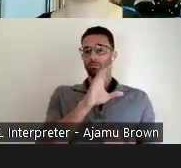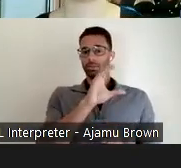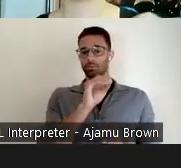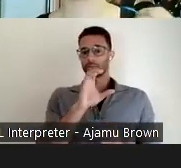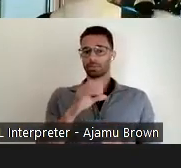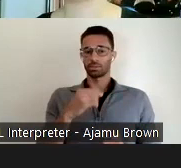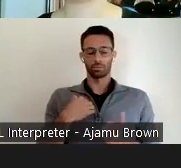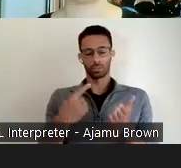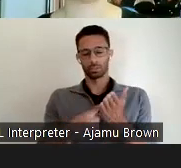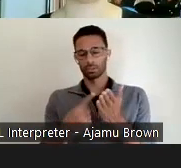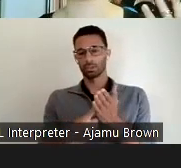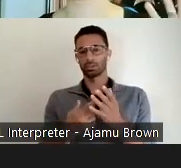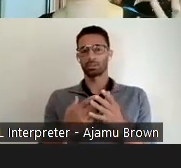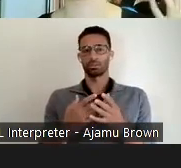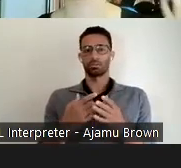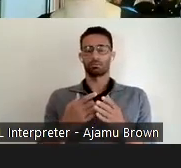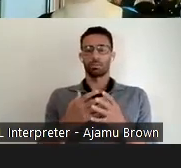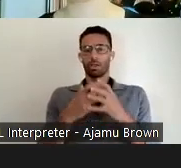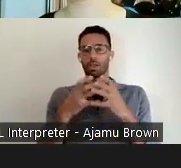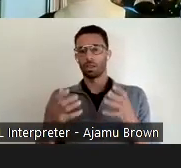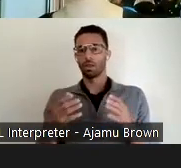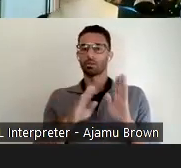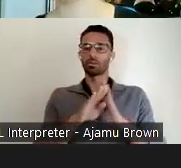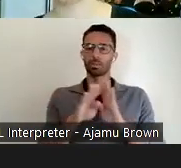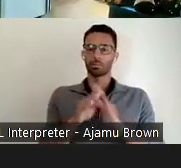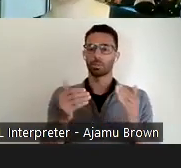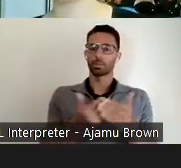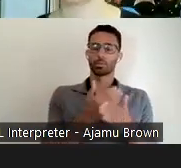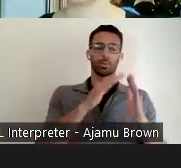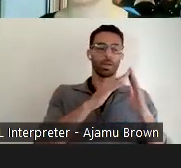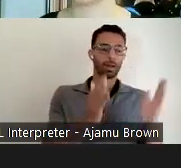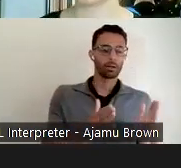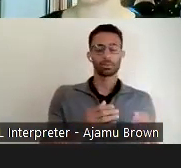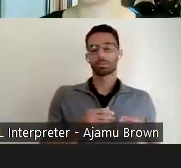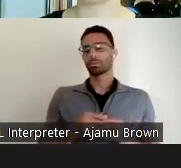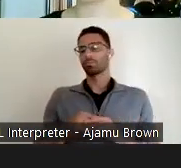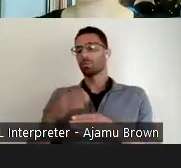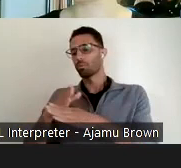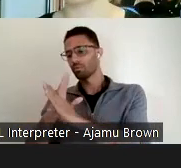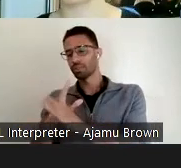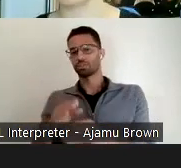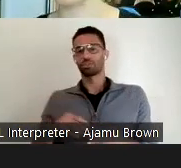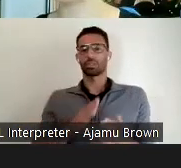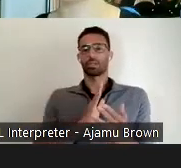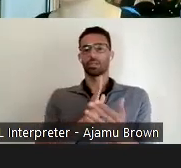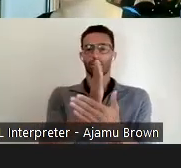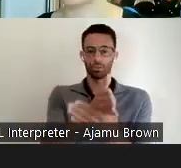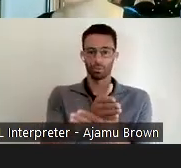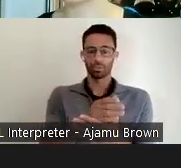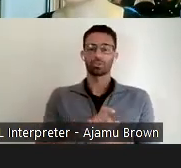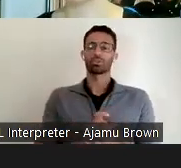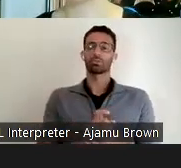about, developing new housing, prevention, intervention, all those things. And when we're talking about developing brand